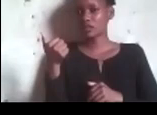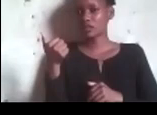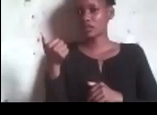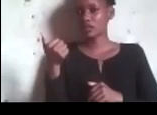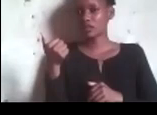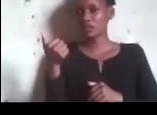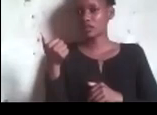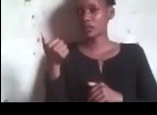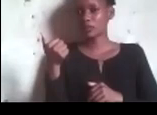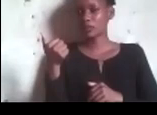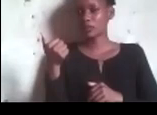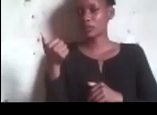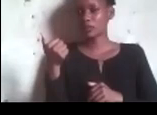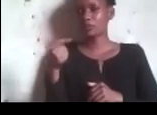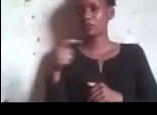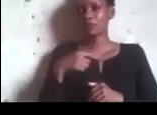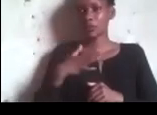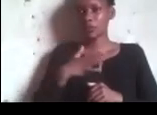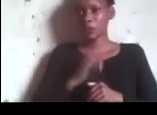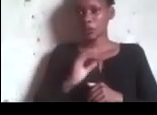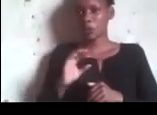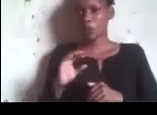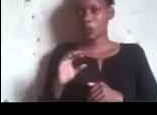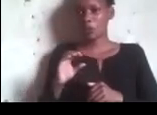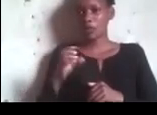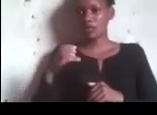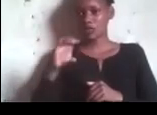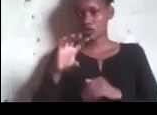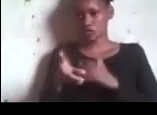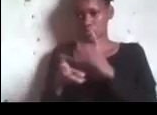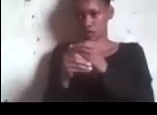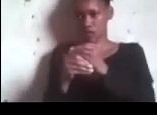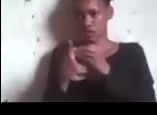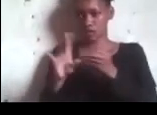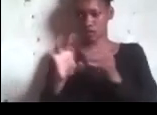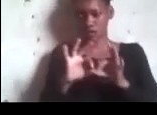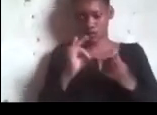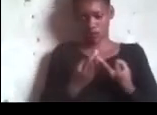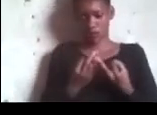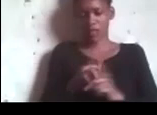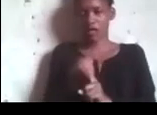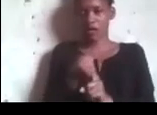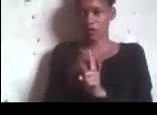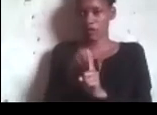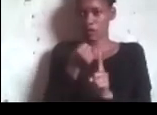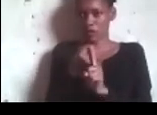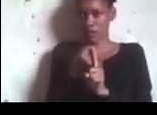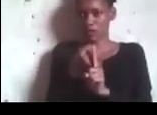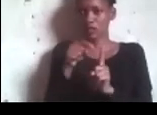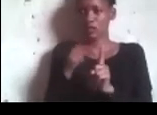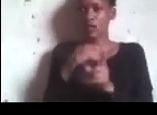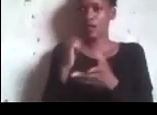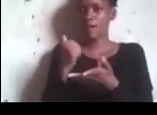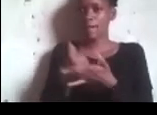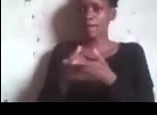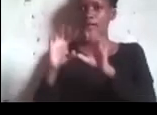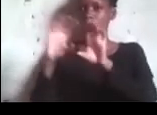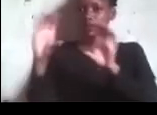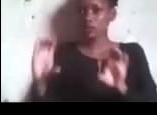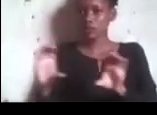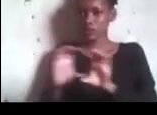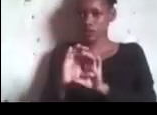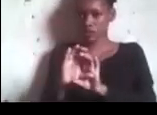insert a section where a family advocate will have to issue a certificate to confirm that